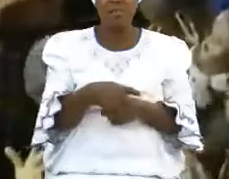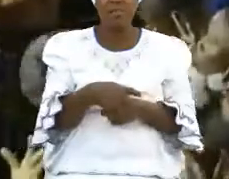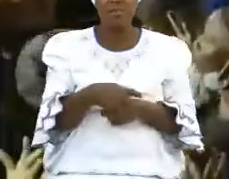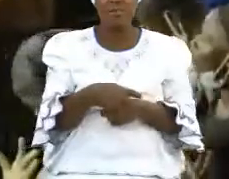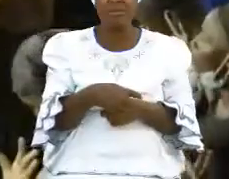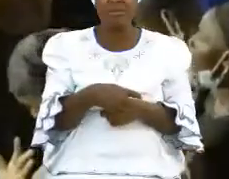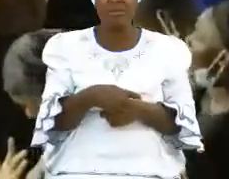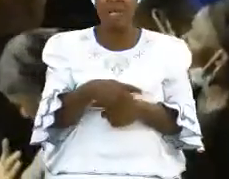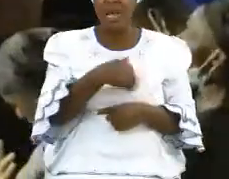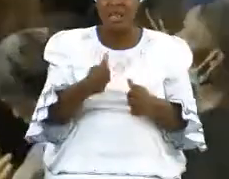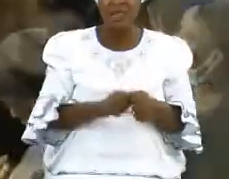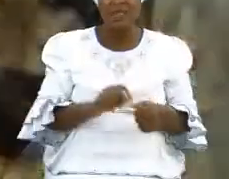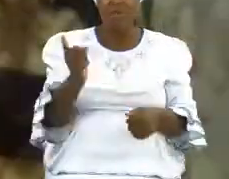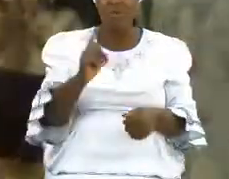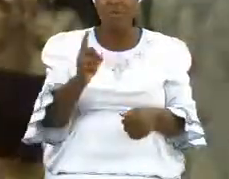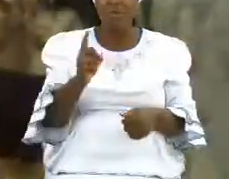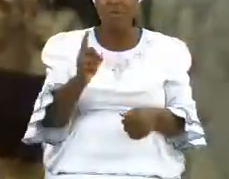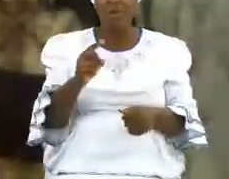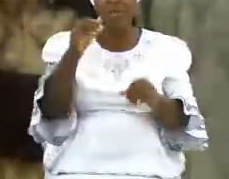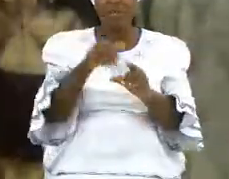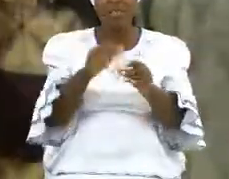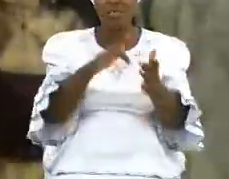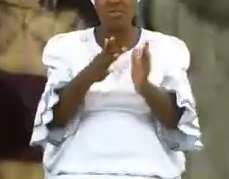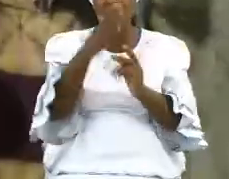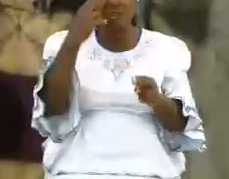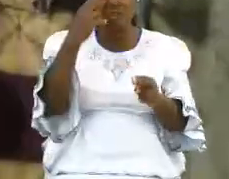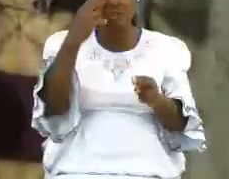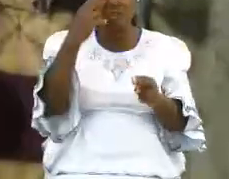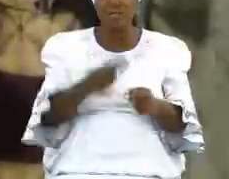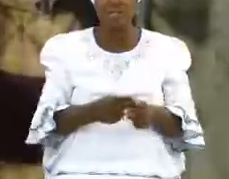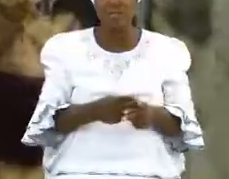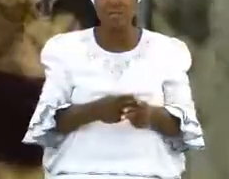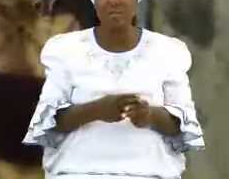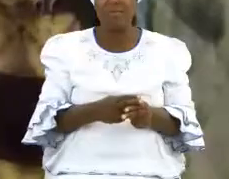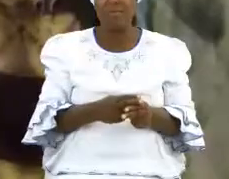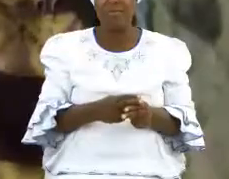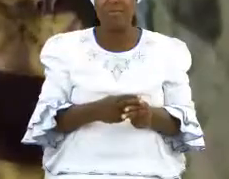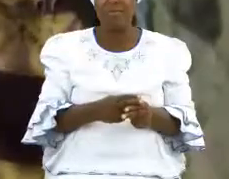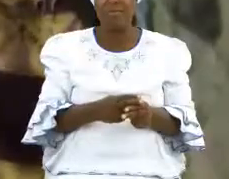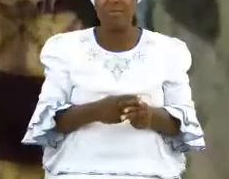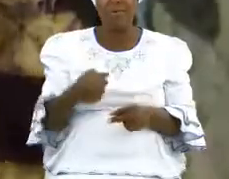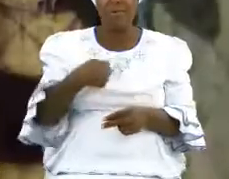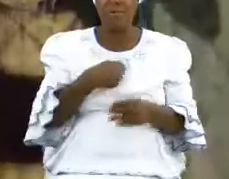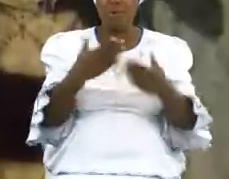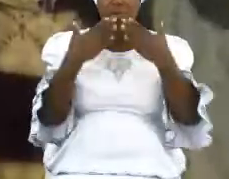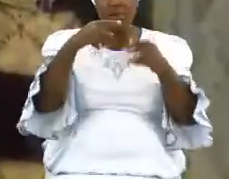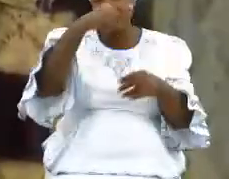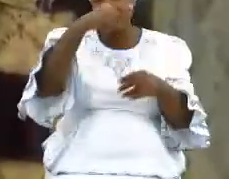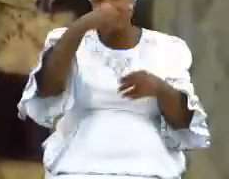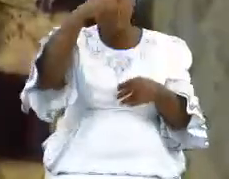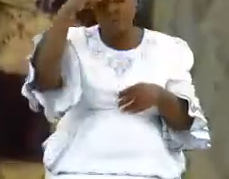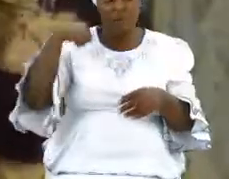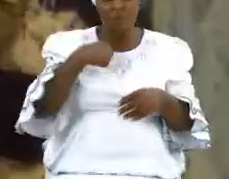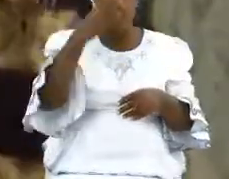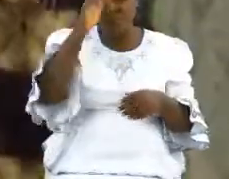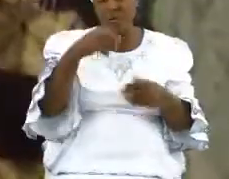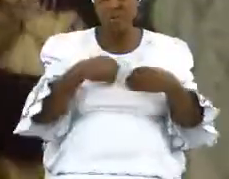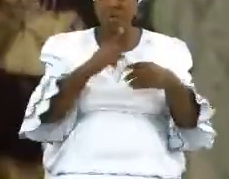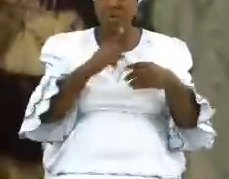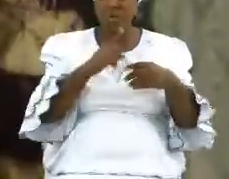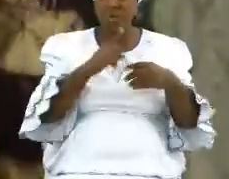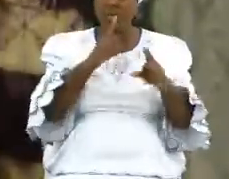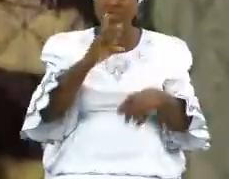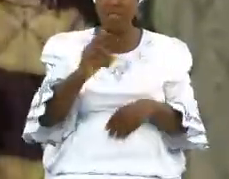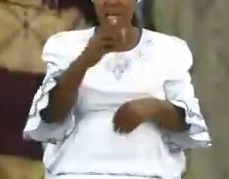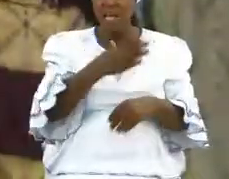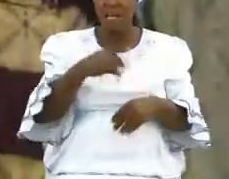everywhere, in Jesus' name. We thank you because we know you have answered, and there is